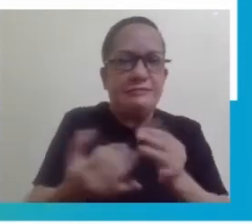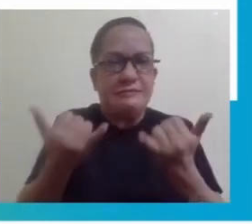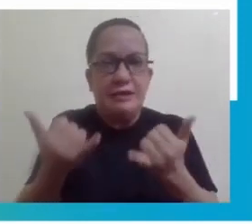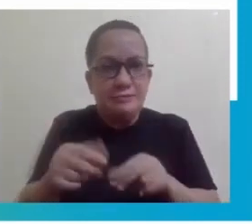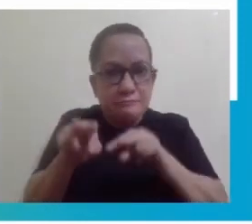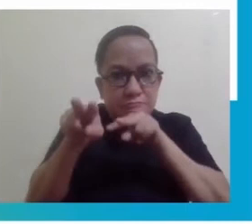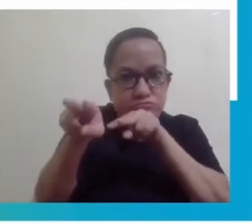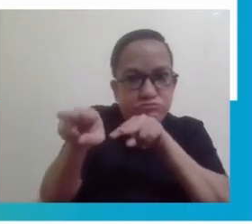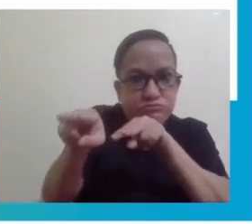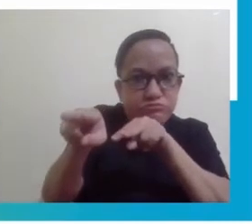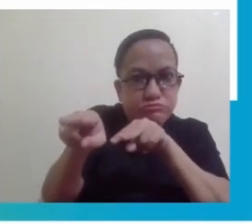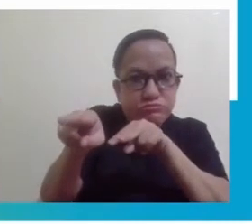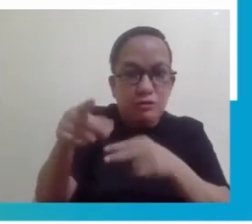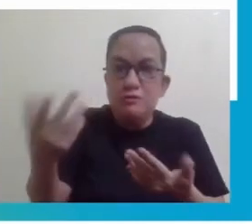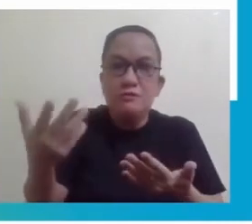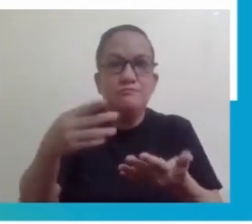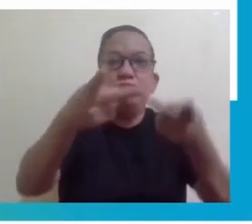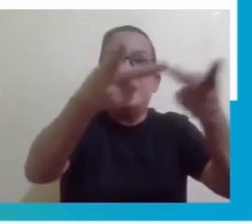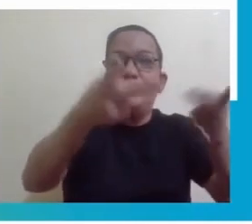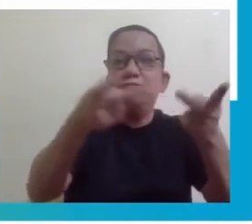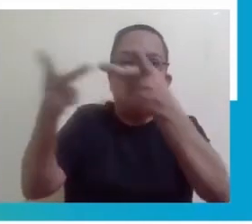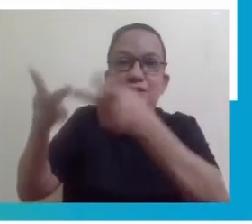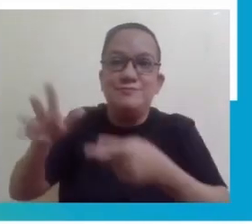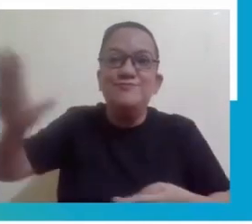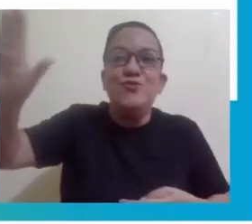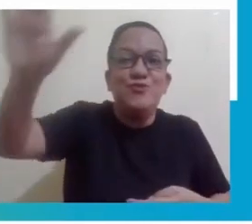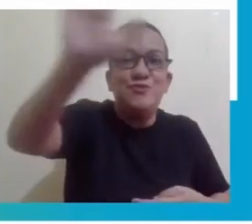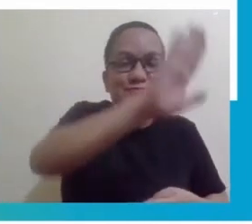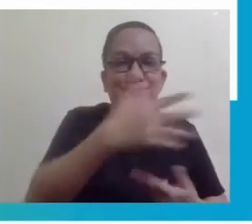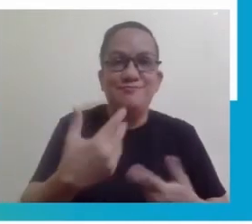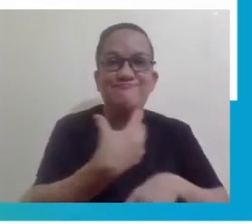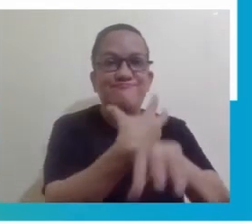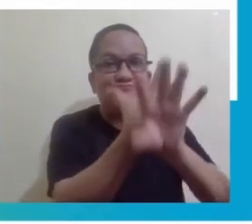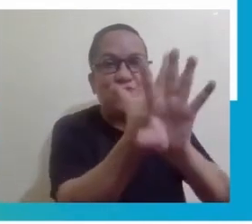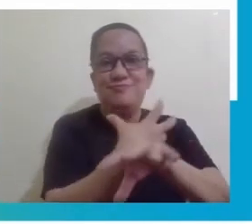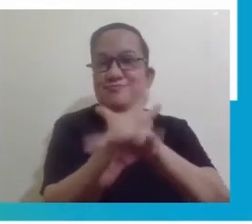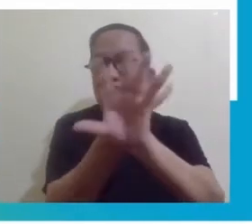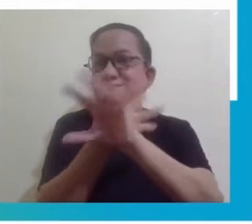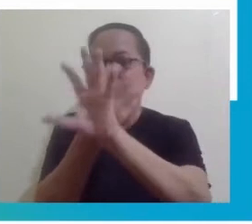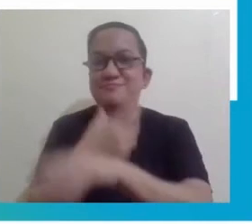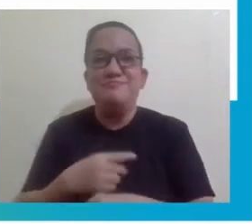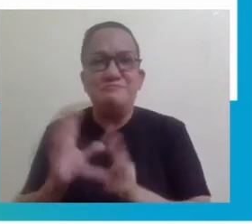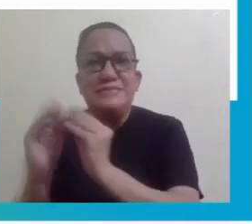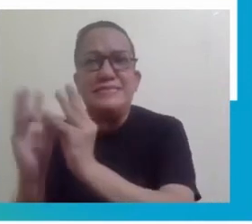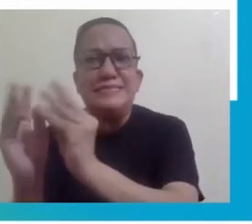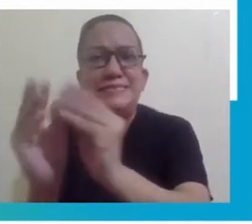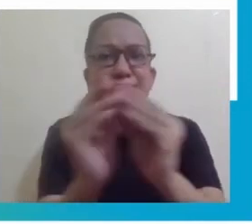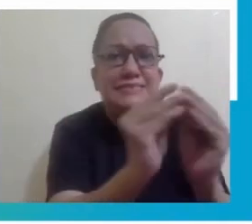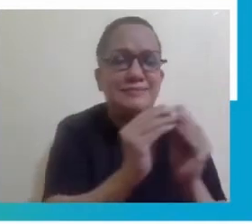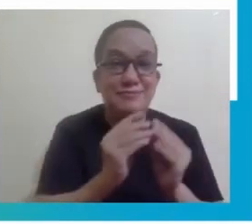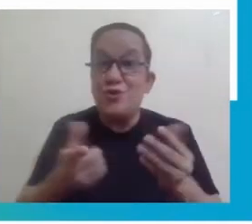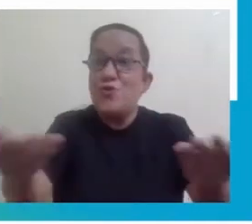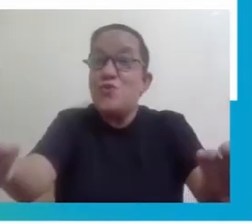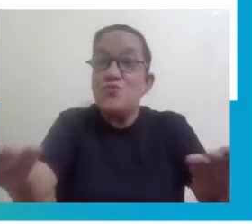engaging virtually on a regular basis. So we would welcome further advice from you, CSOs, on your experience and good